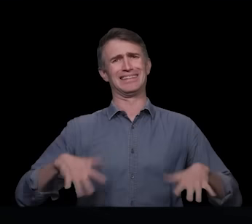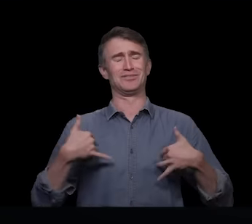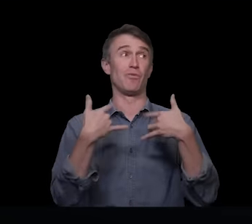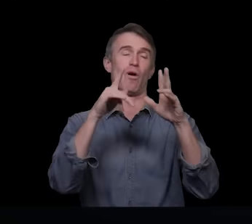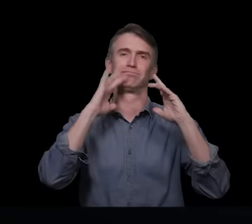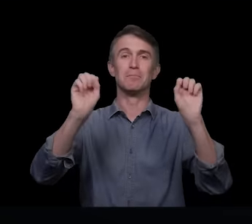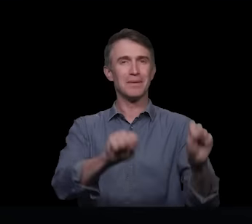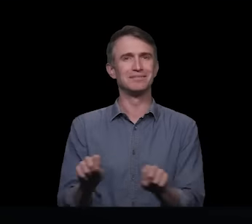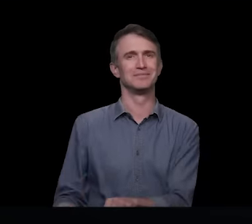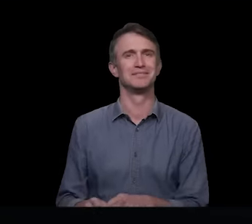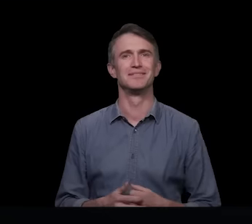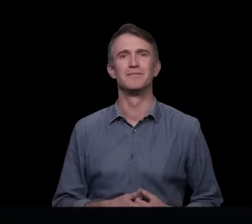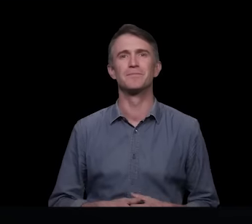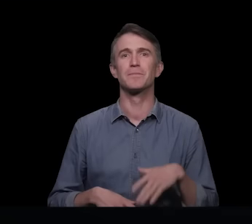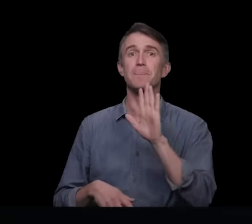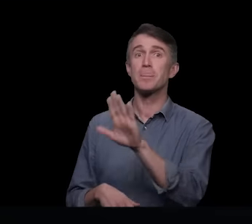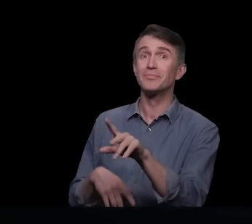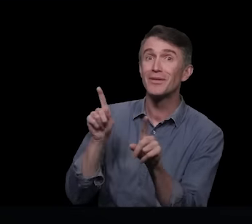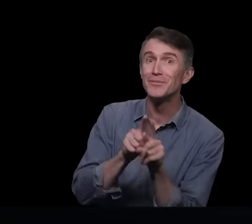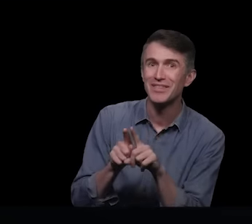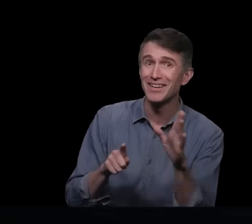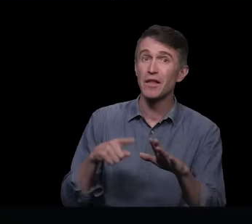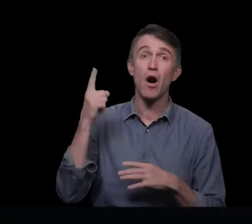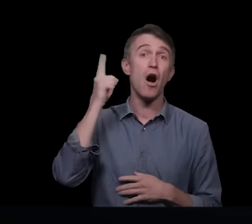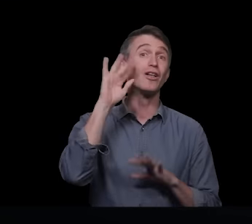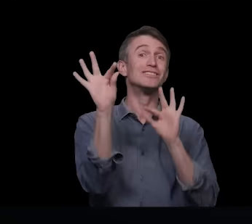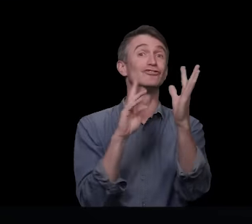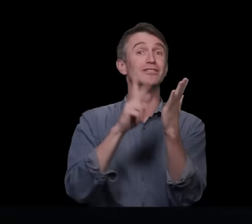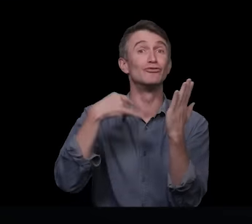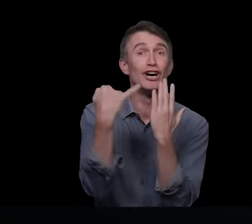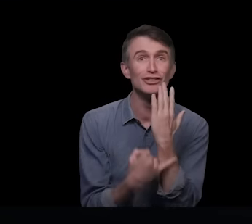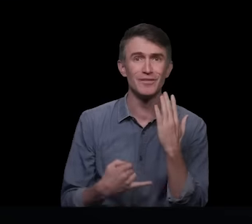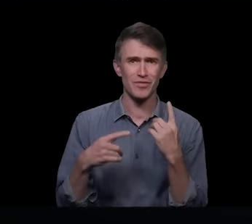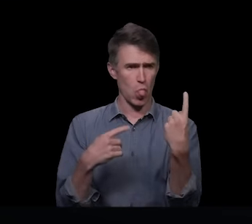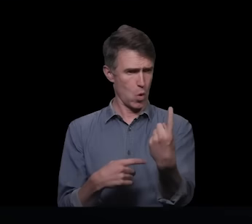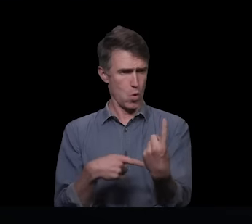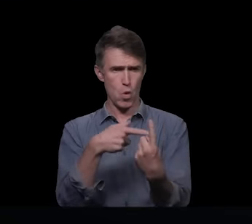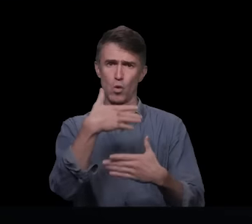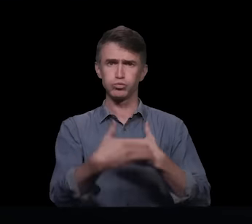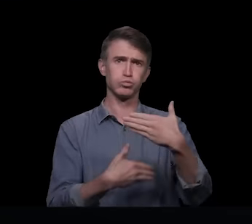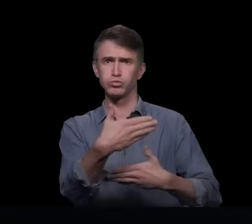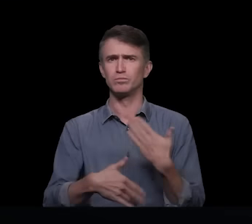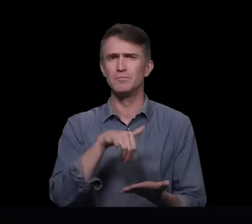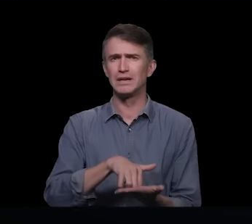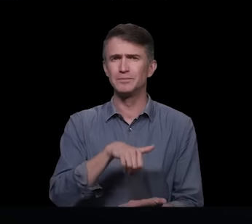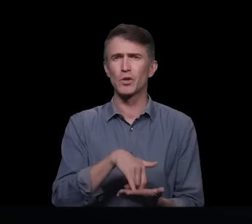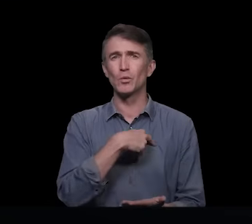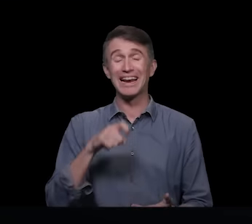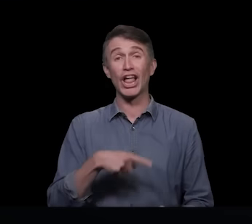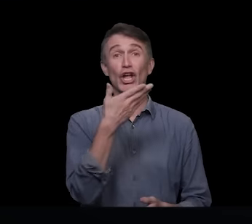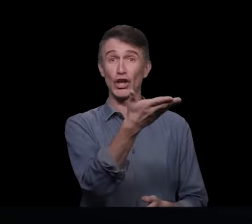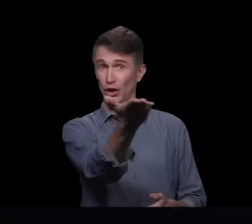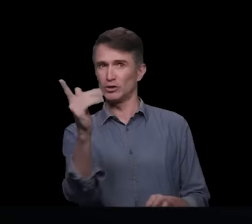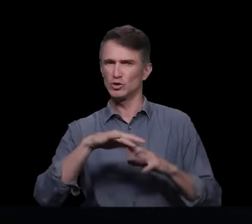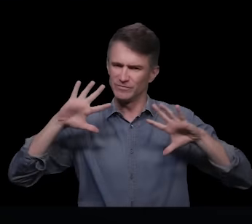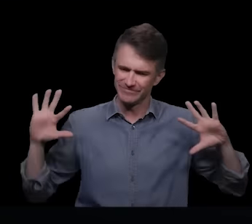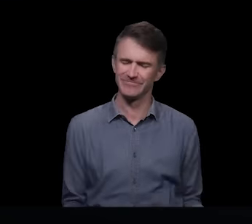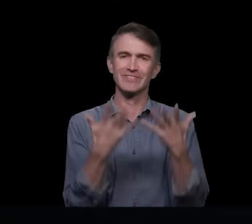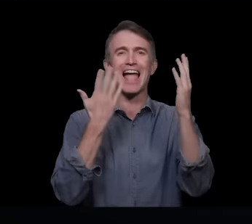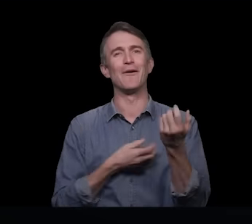awards possible. But hey, the Audio Description Project can't do this work alone. We need you to fuel